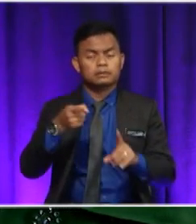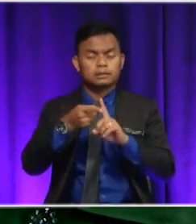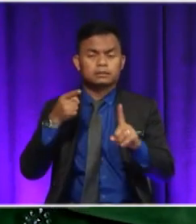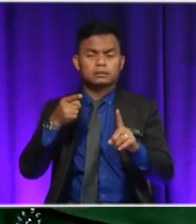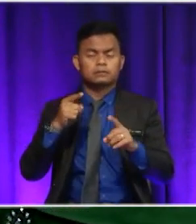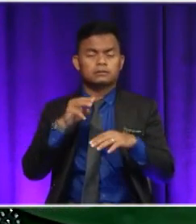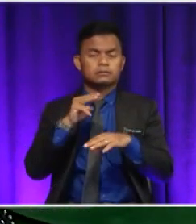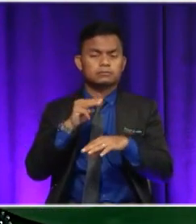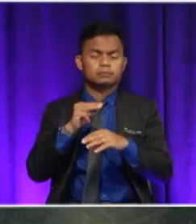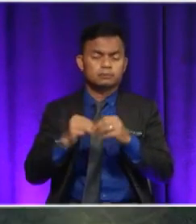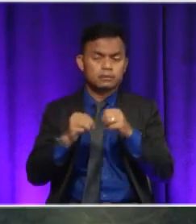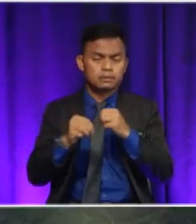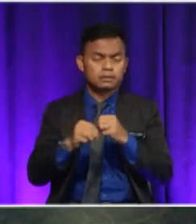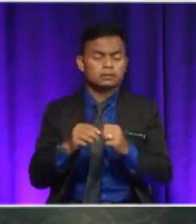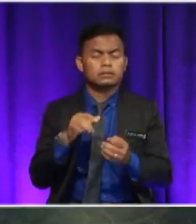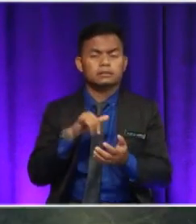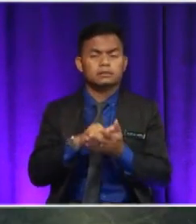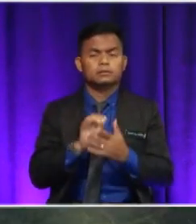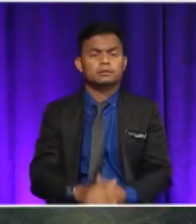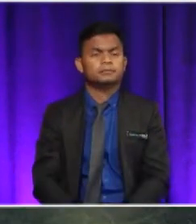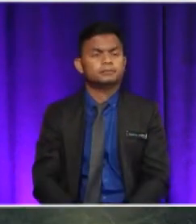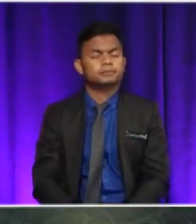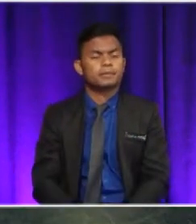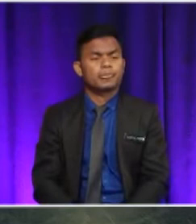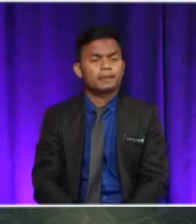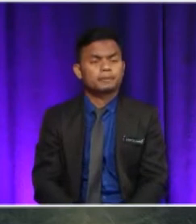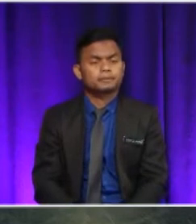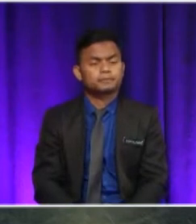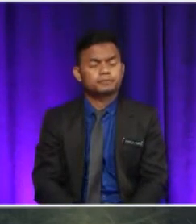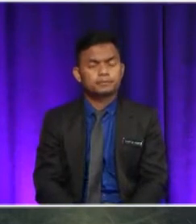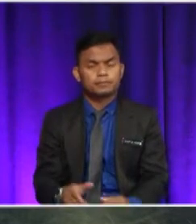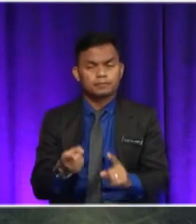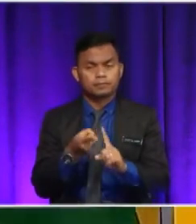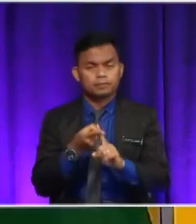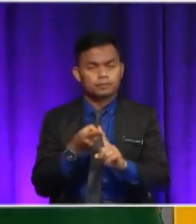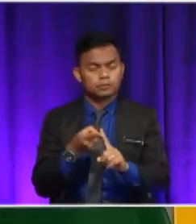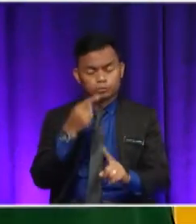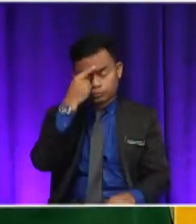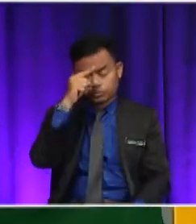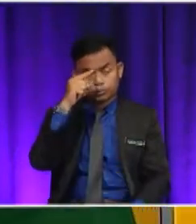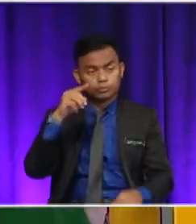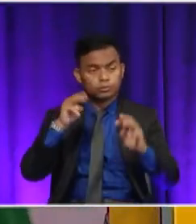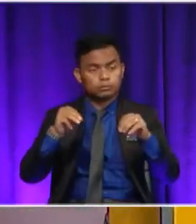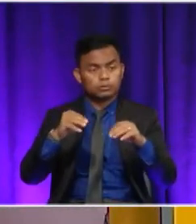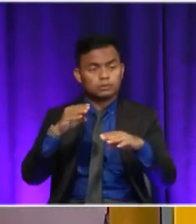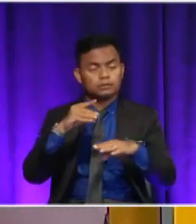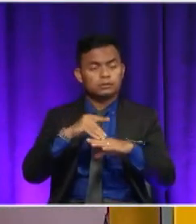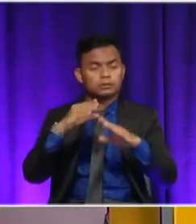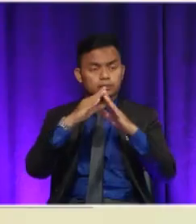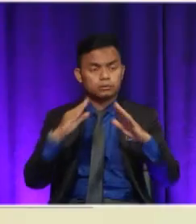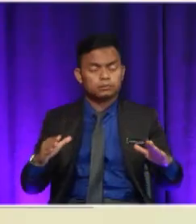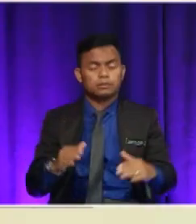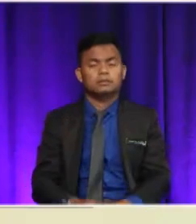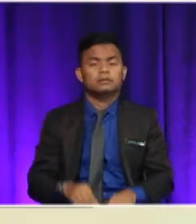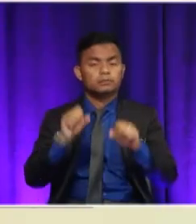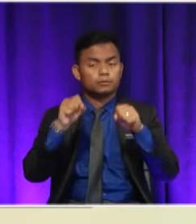good job, girls. Well done. Okay, yeah. So for viewers at home, you can find this one here.